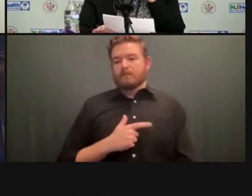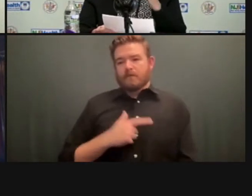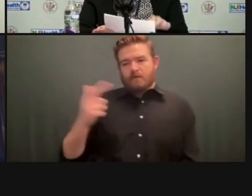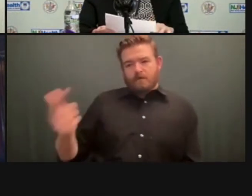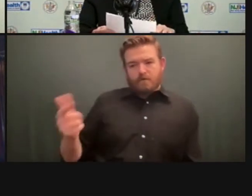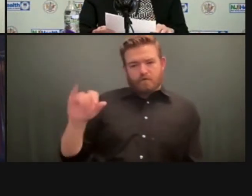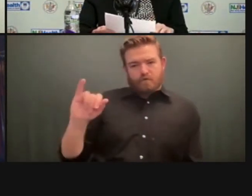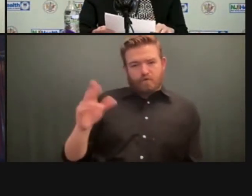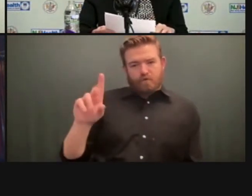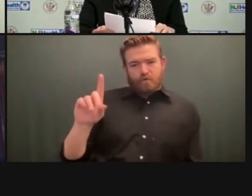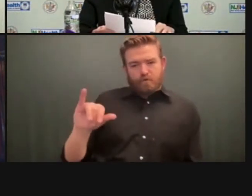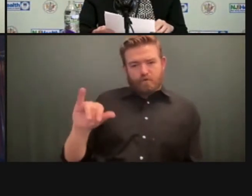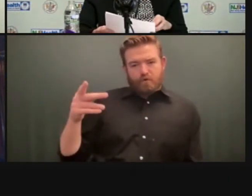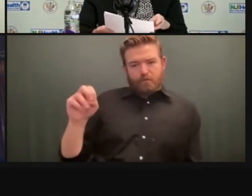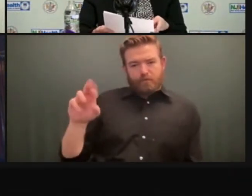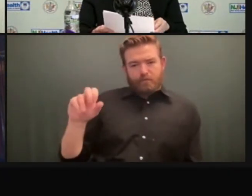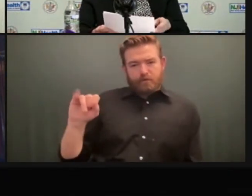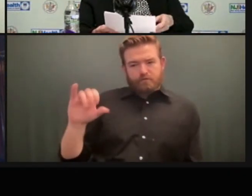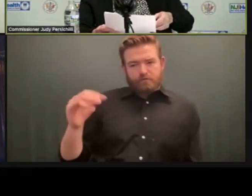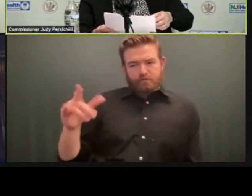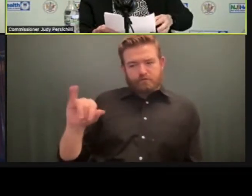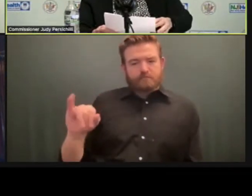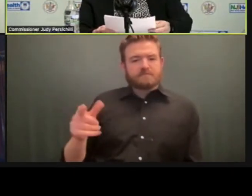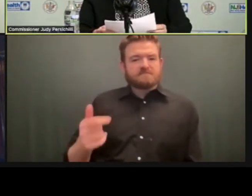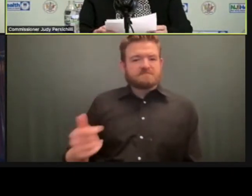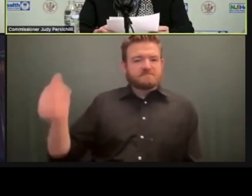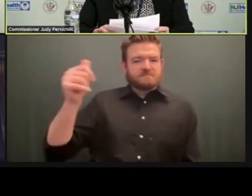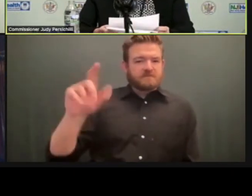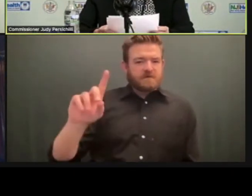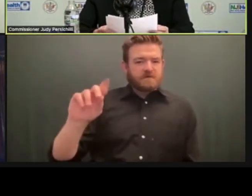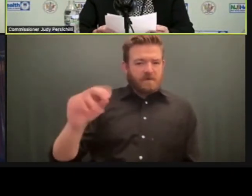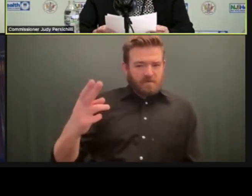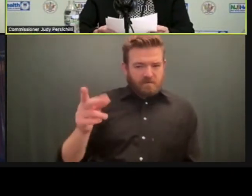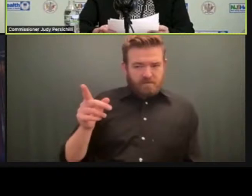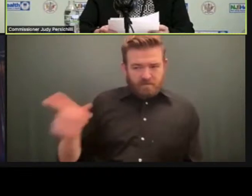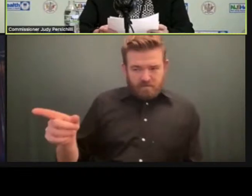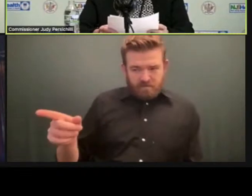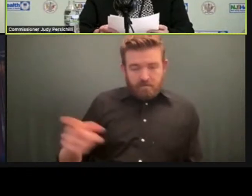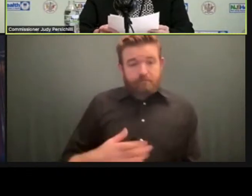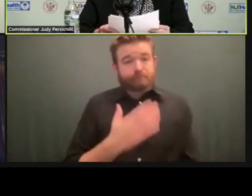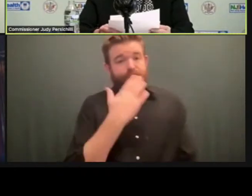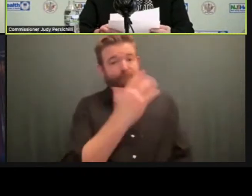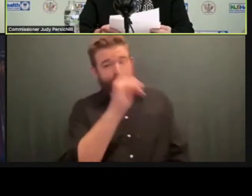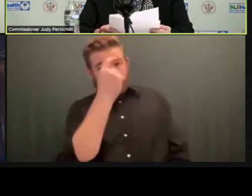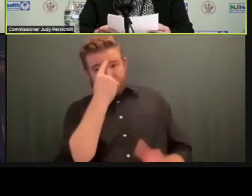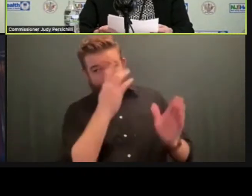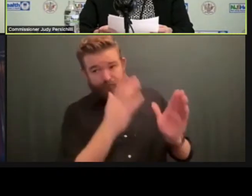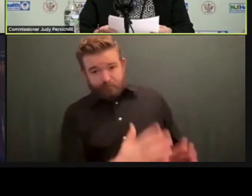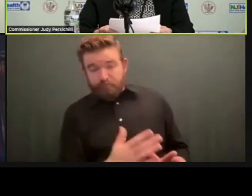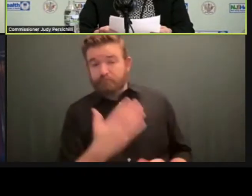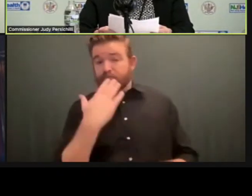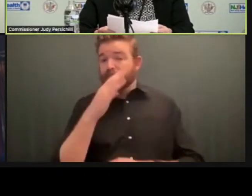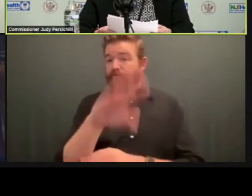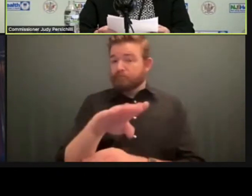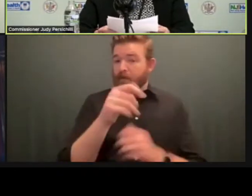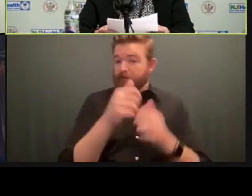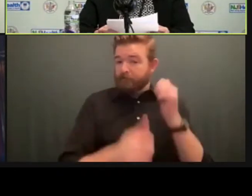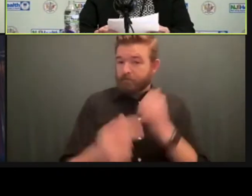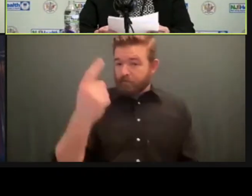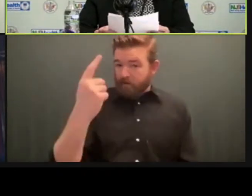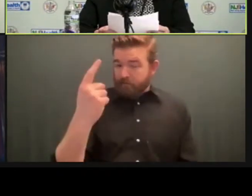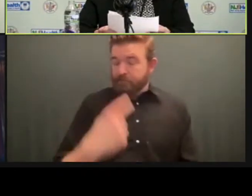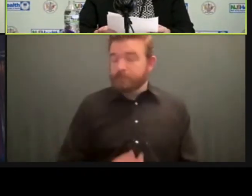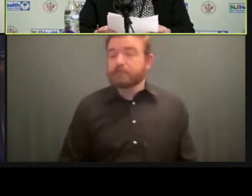Health, Judy Persichilli. Thank you, Governor, and good afternoon, everyone. Well, the simultaneous spread of